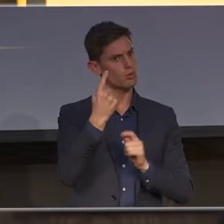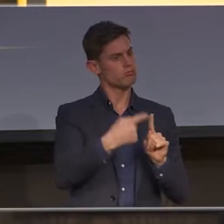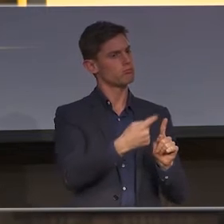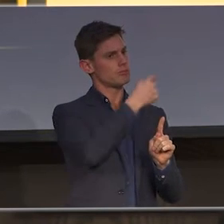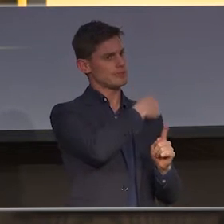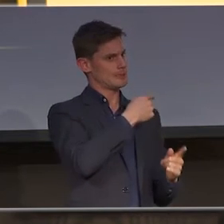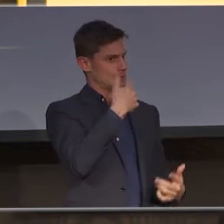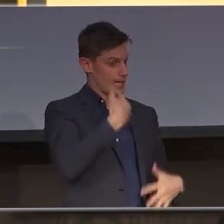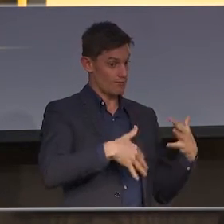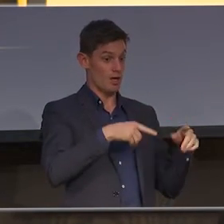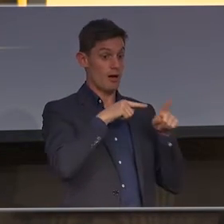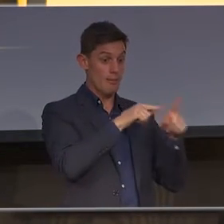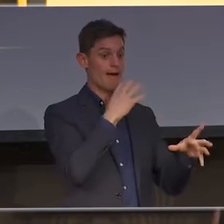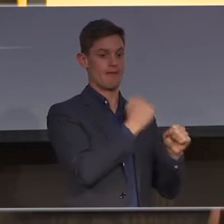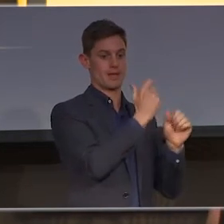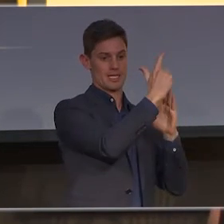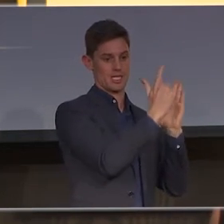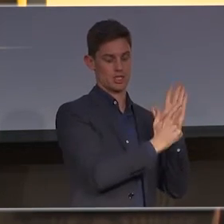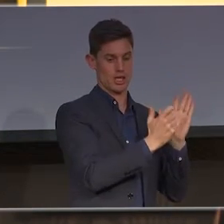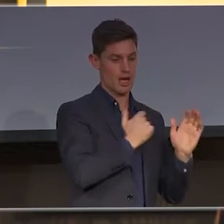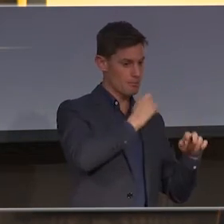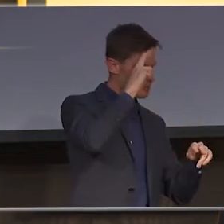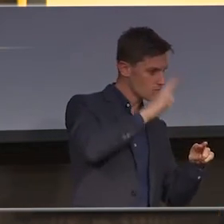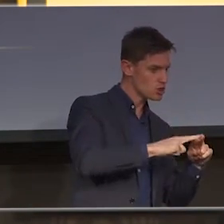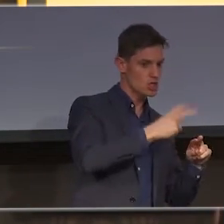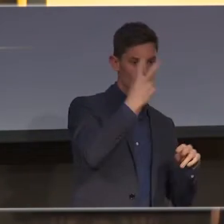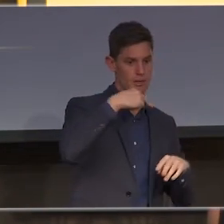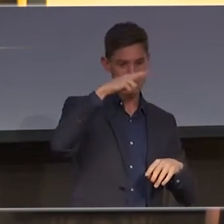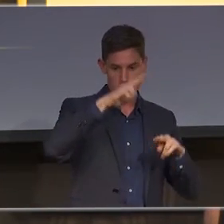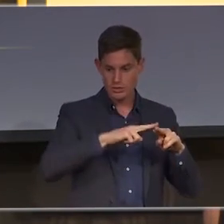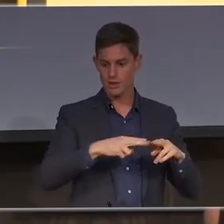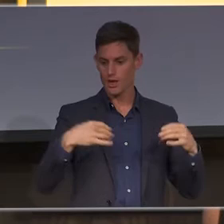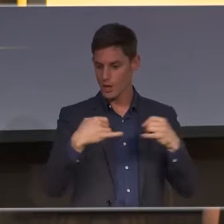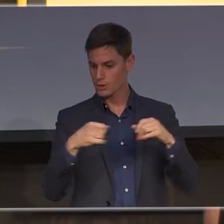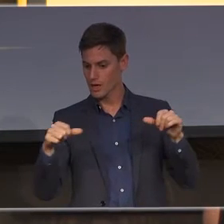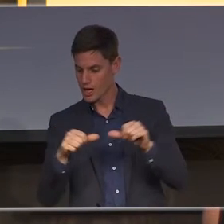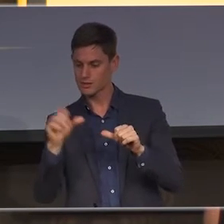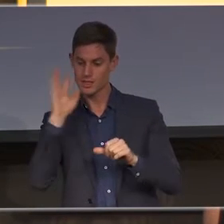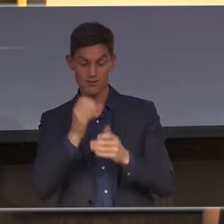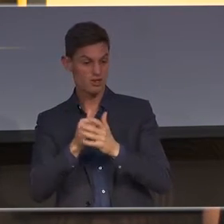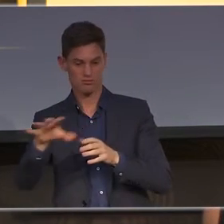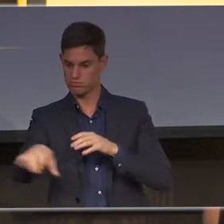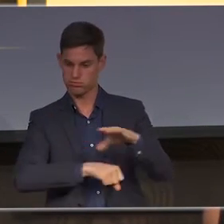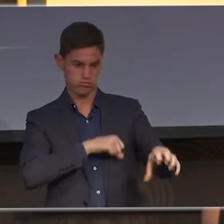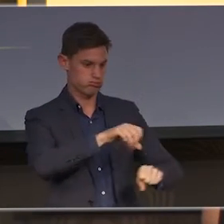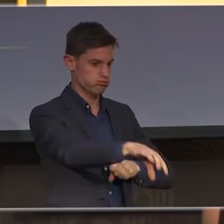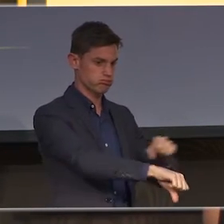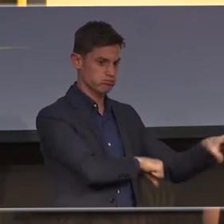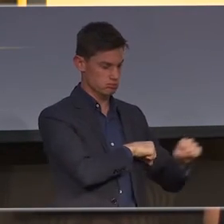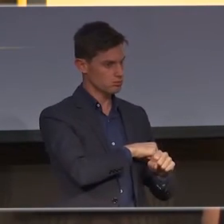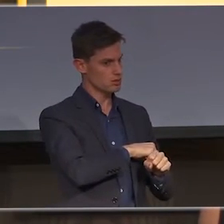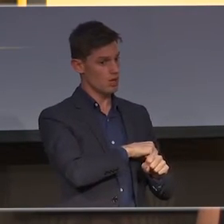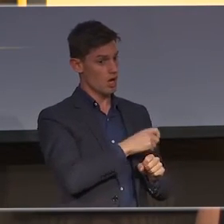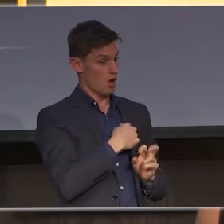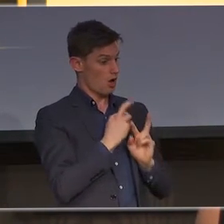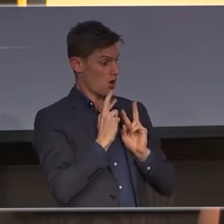under legislation that stole our parents, our grandparents, our uncles, our aunts, our cousins, our friends. Many of us also hoped it